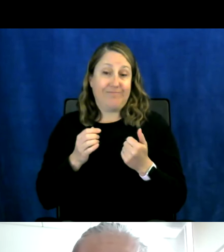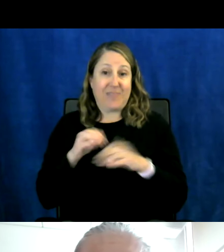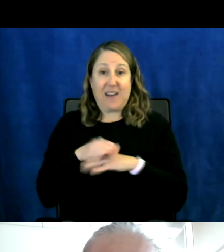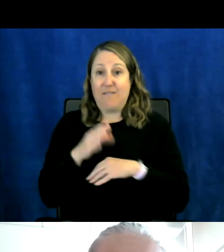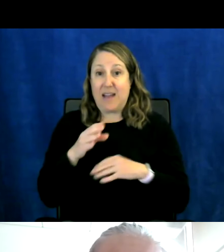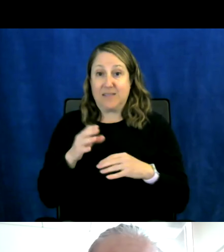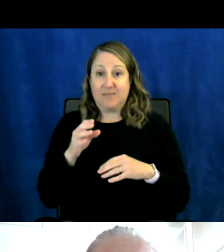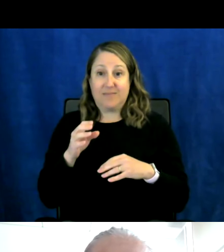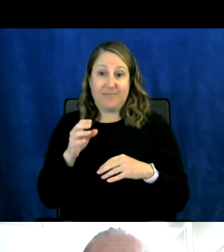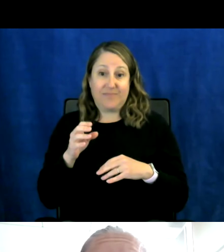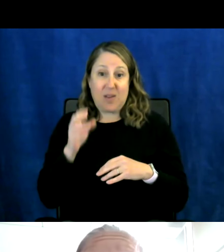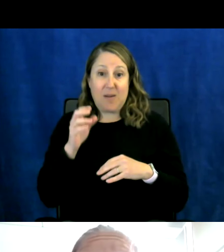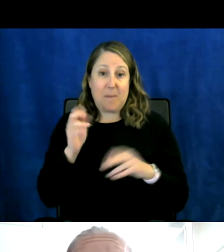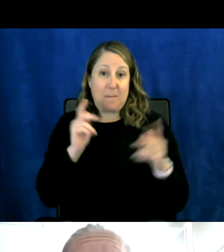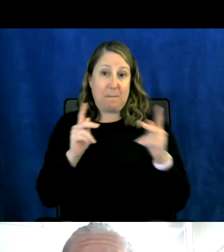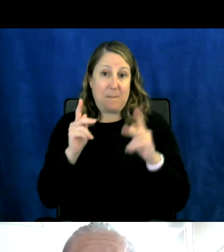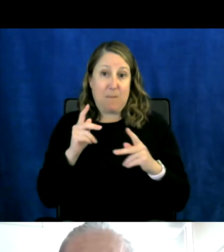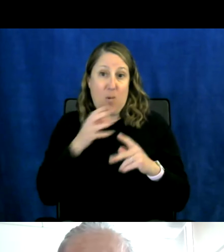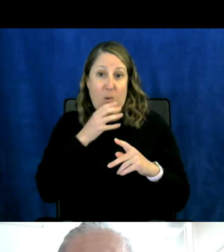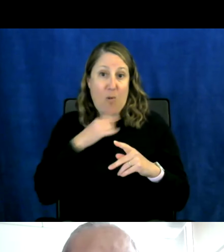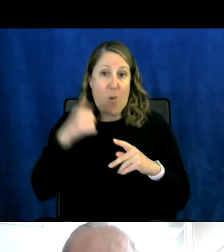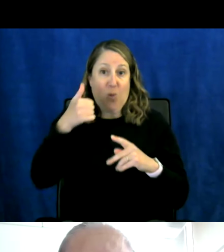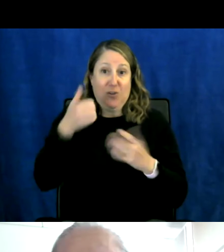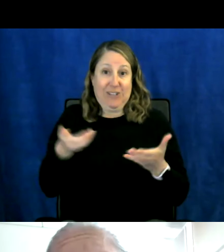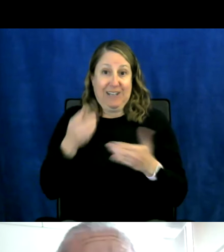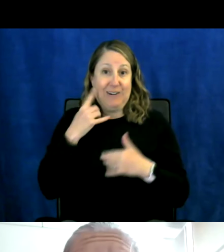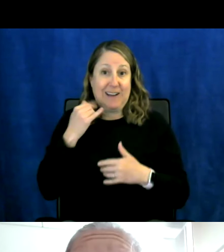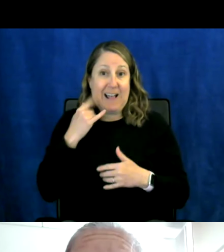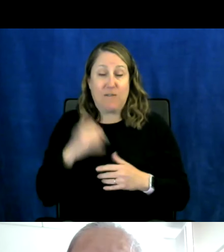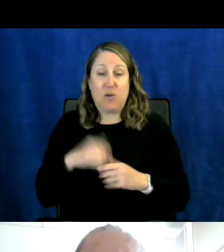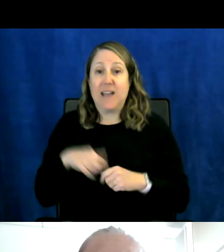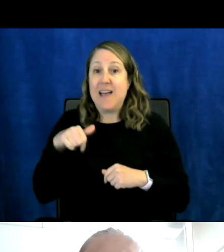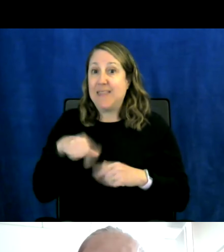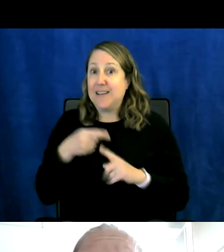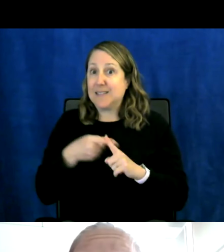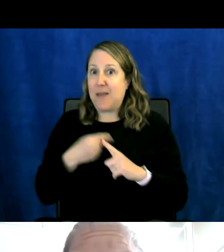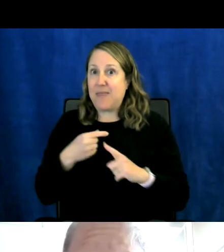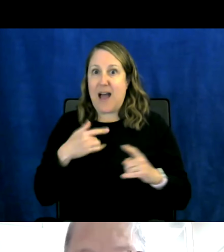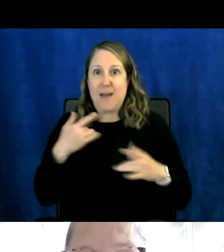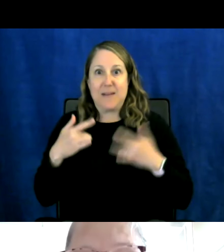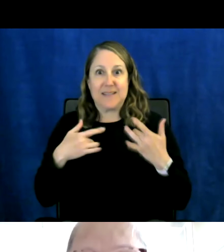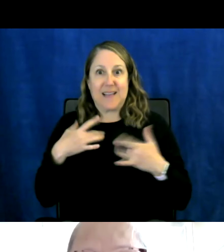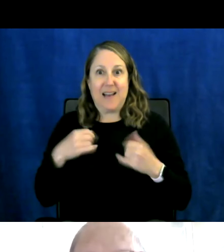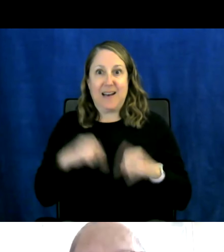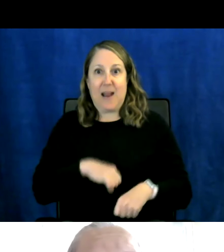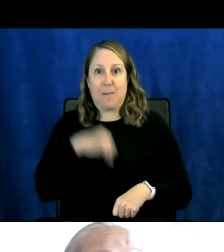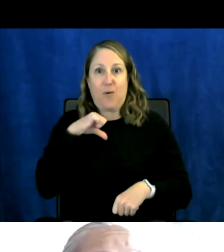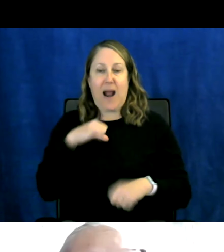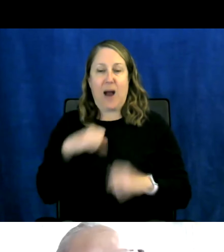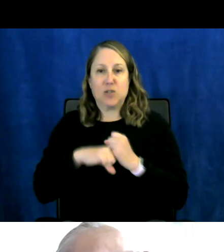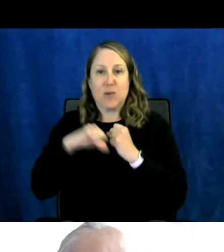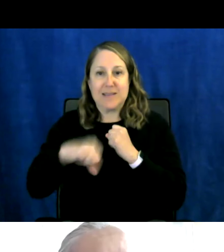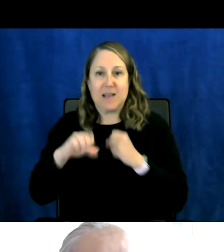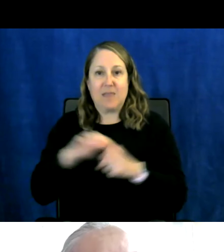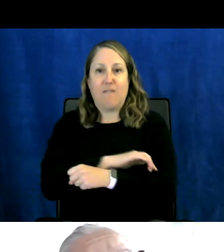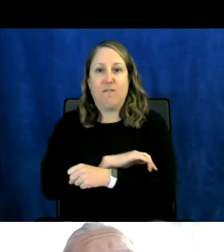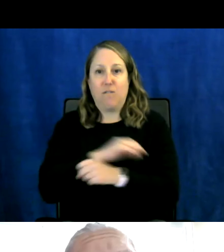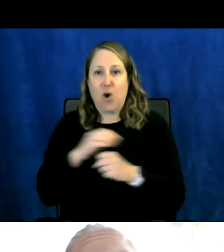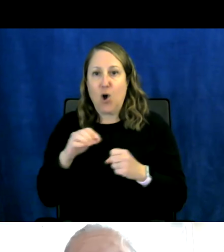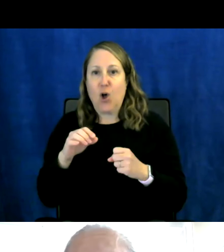and Californians with disabilities. So this month, very excited and very proud to extend the full scope of Medi-Cal coverage to all